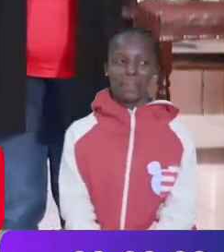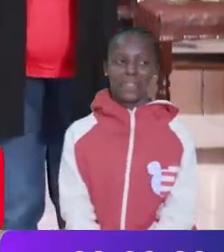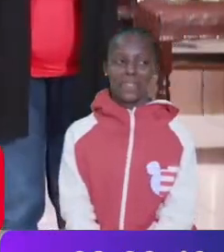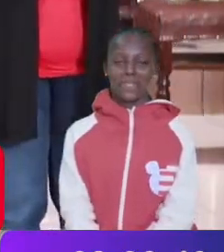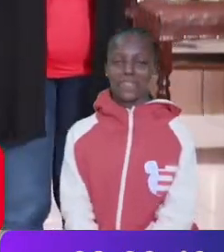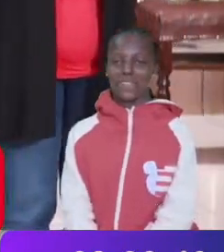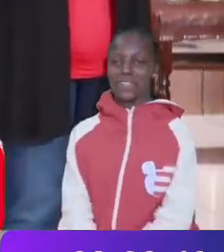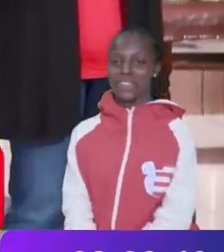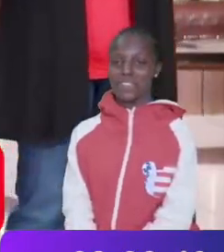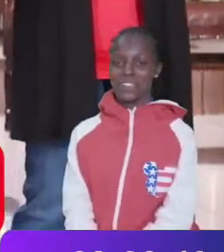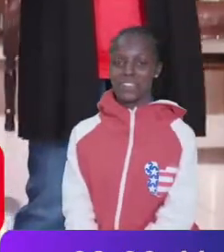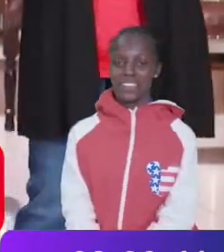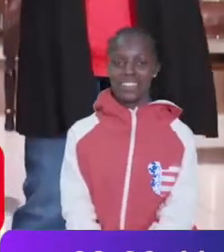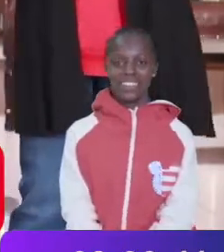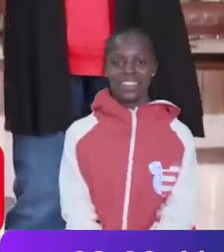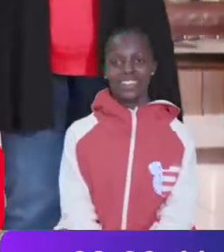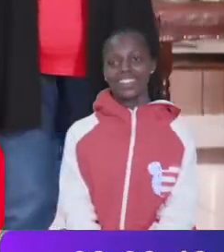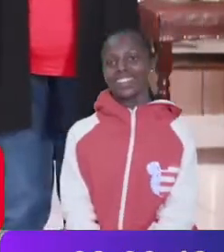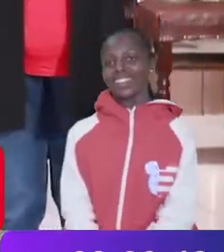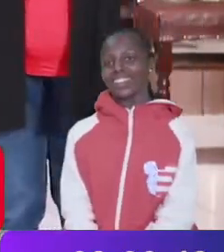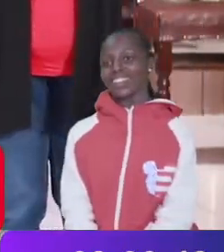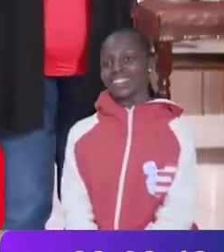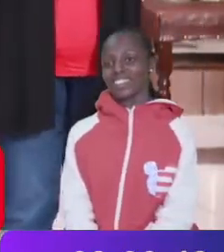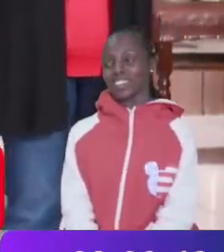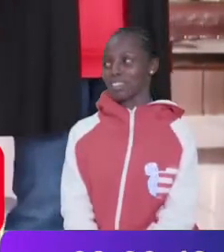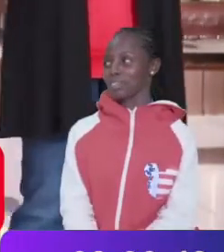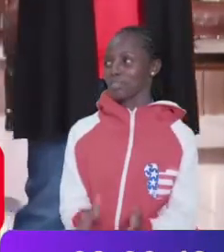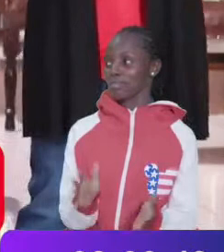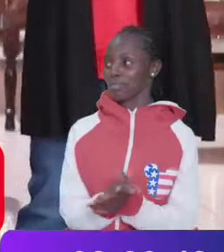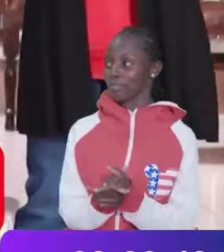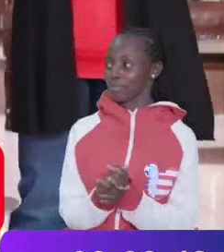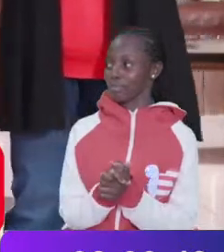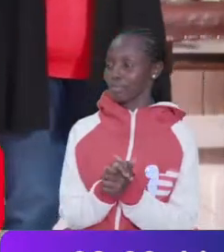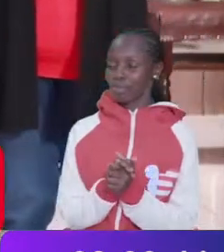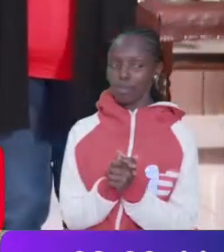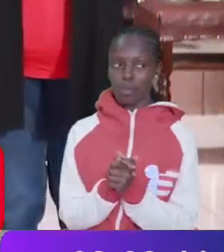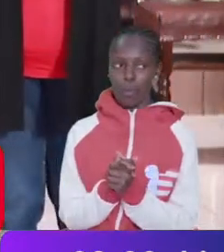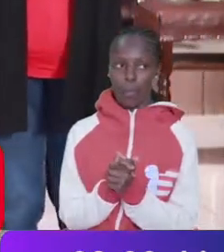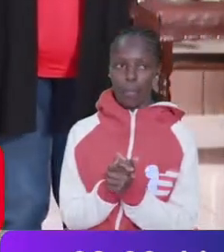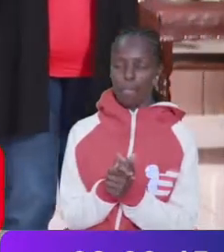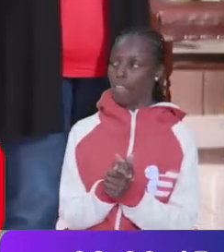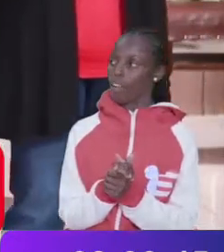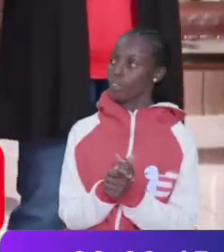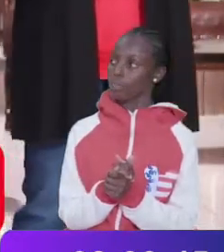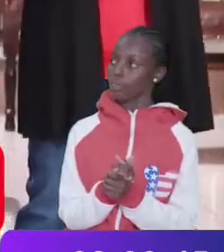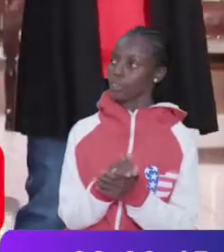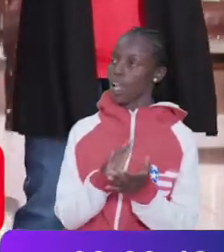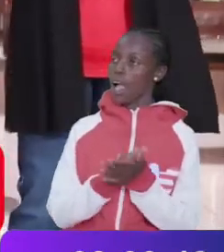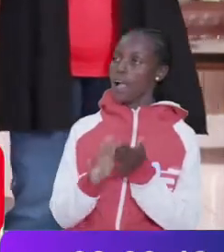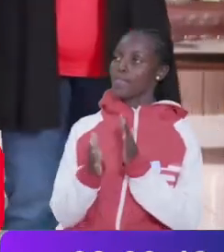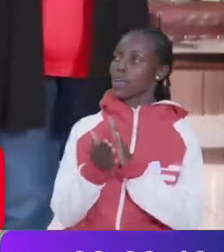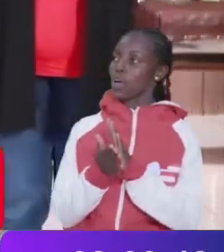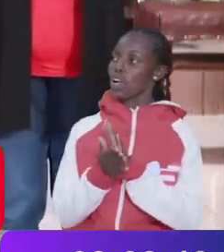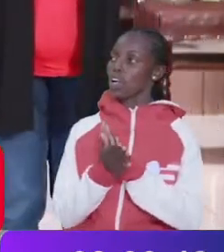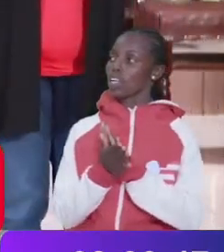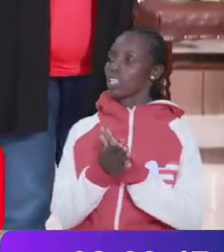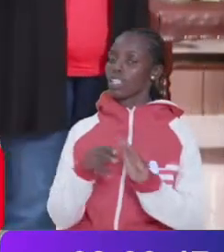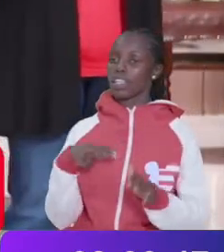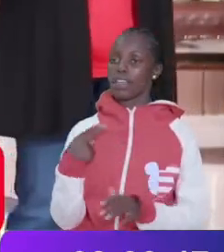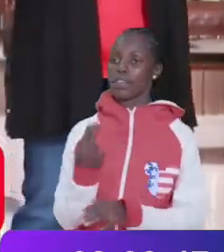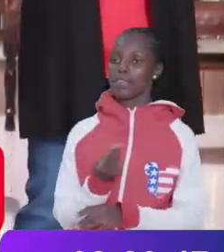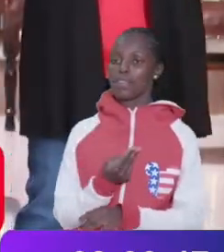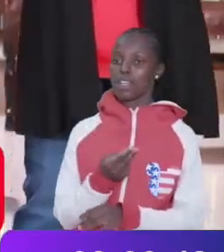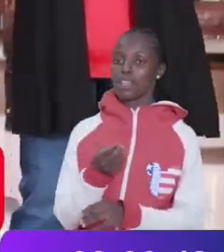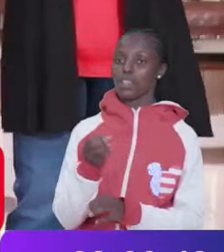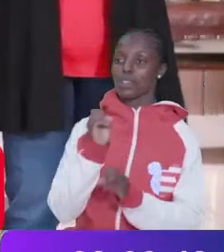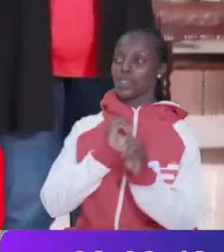falling. Go back to me, heaven, now, heaven. We pray for your forgiveness, Jehovah Lord, God, I'm on my Father. Forgive us our sins, oh God, I'm on my